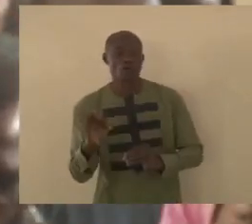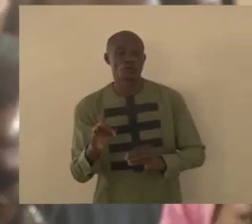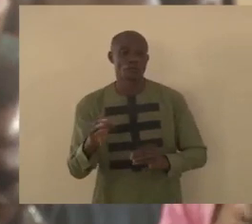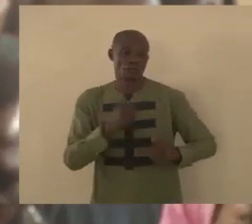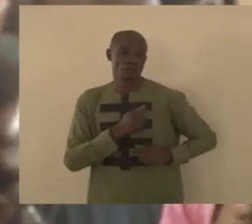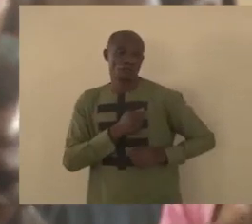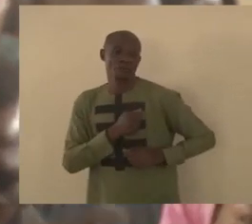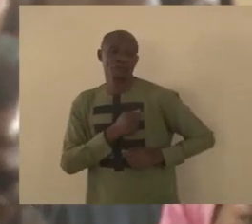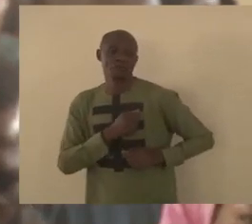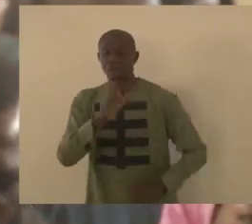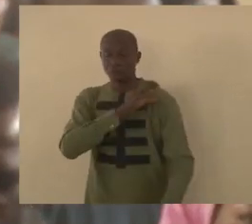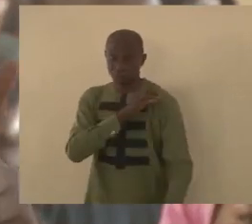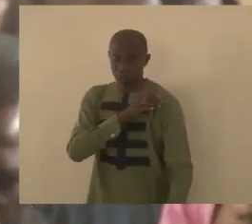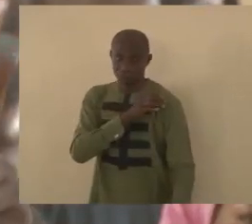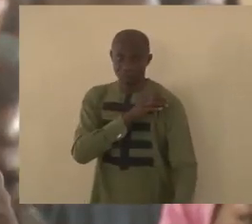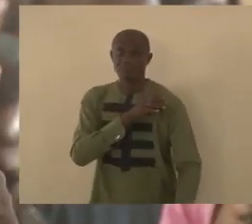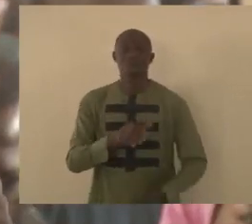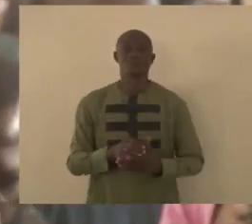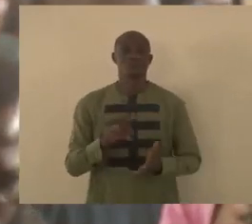of policemen following one person,